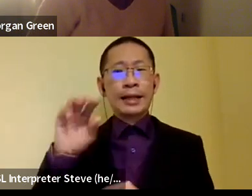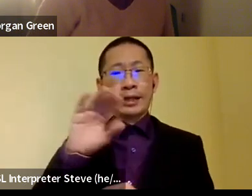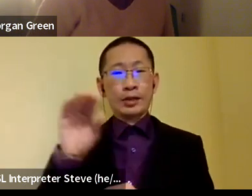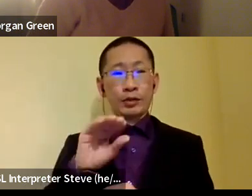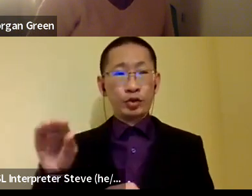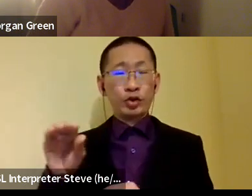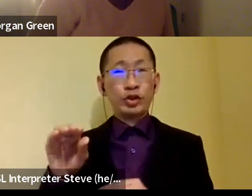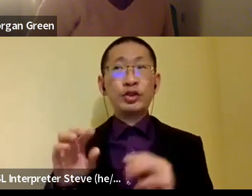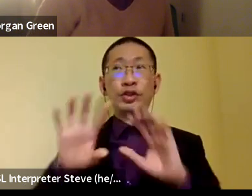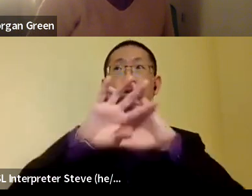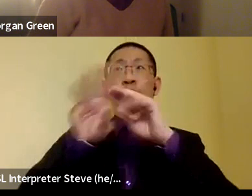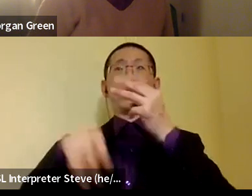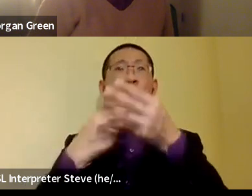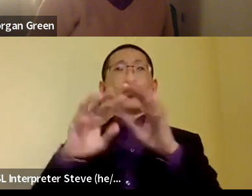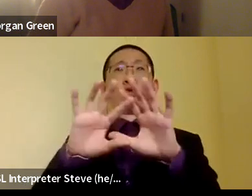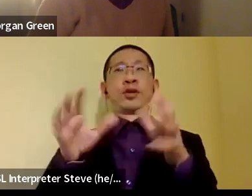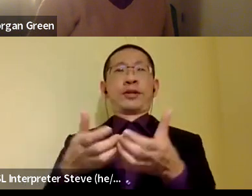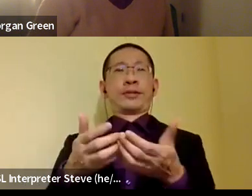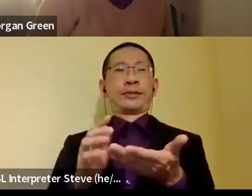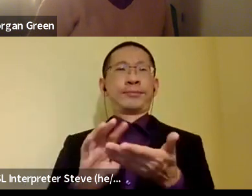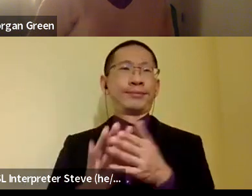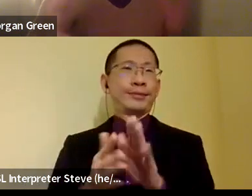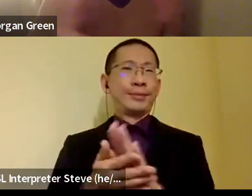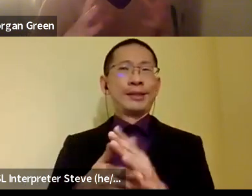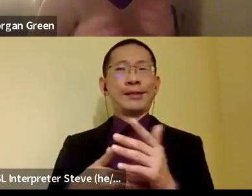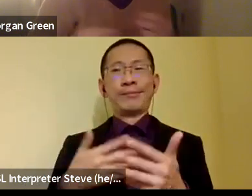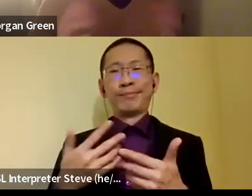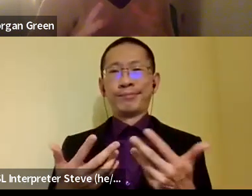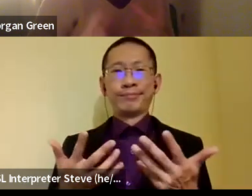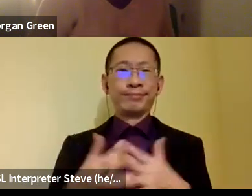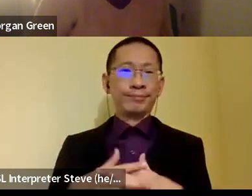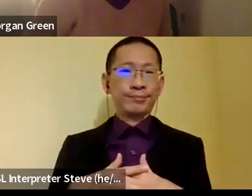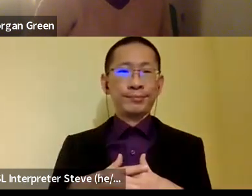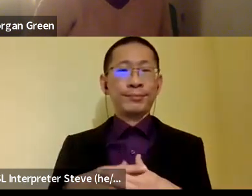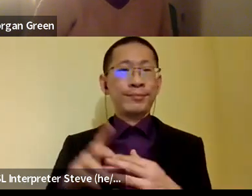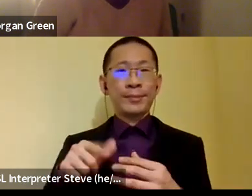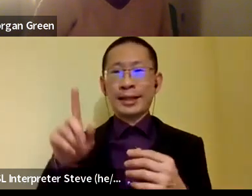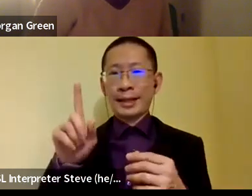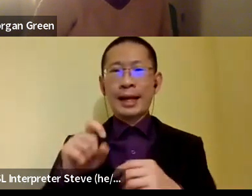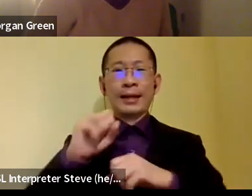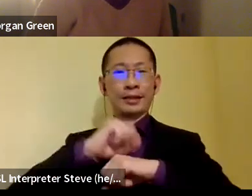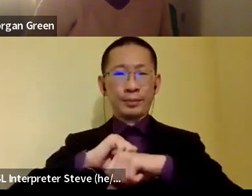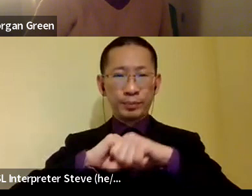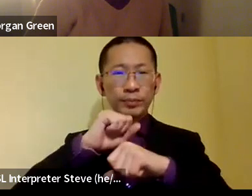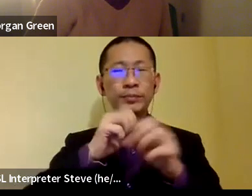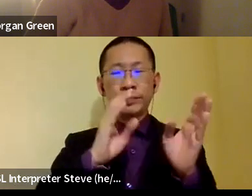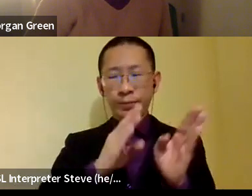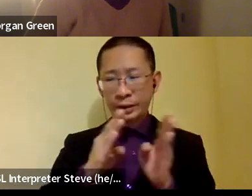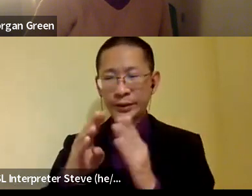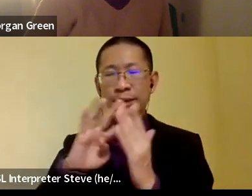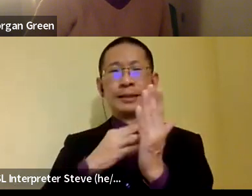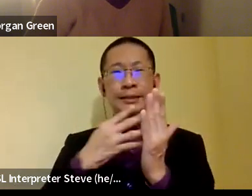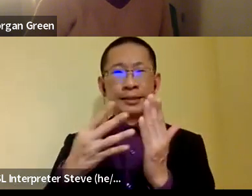universe, it's become this very, like, it has to be structured and scheduled, that there's less of